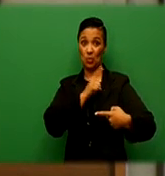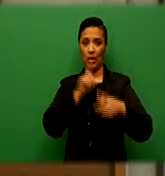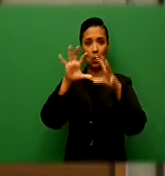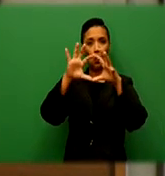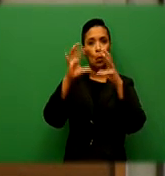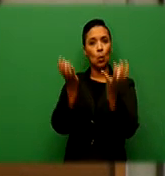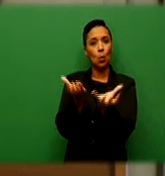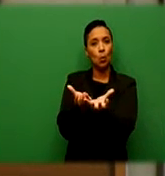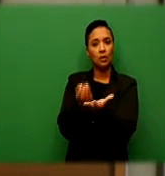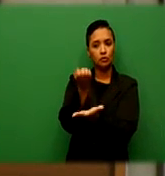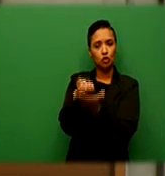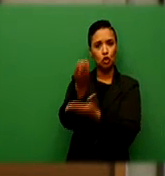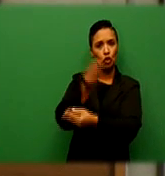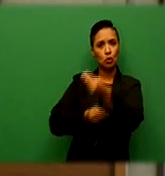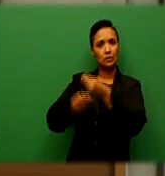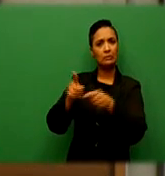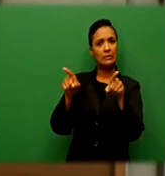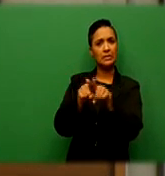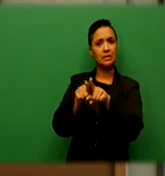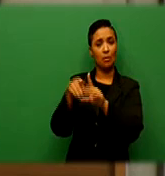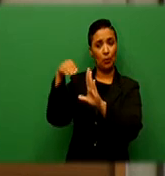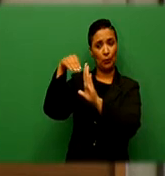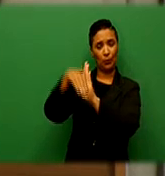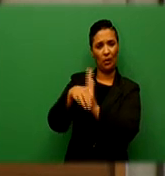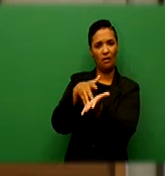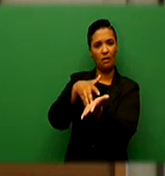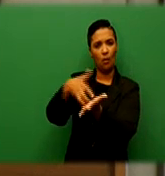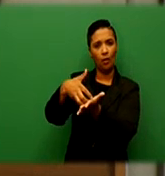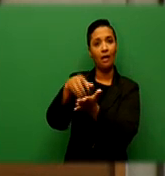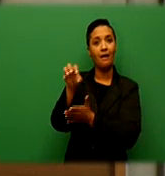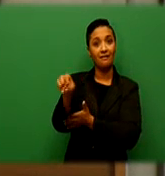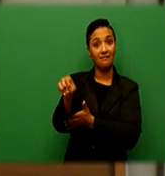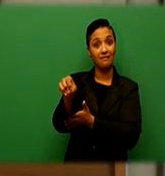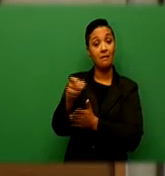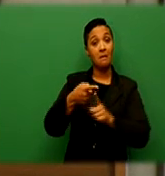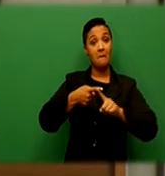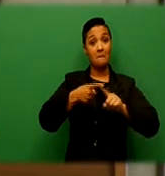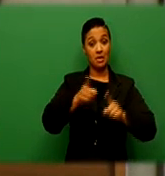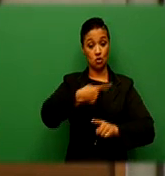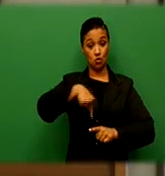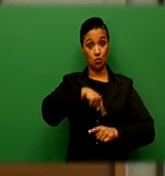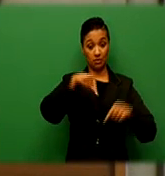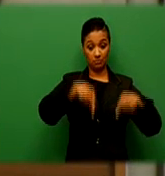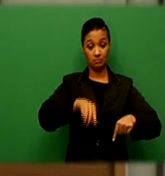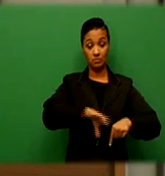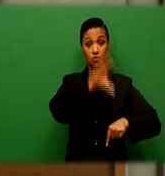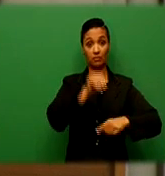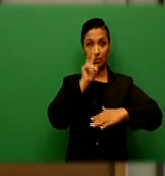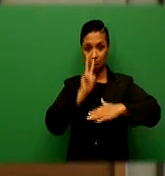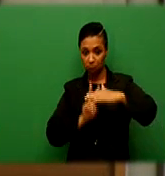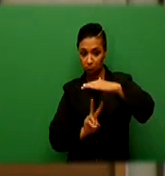economic environment. But our growth outlook